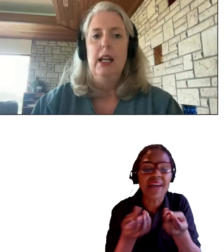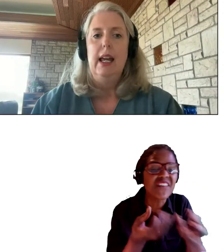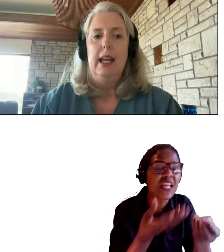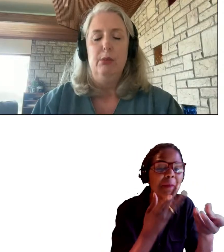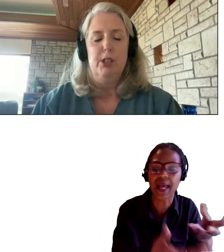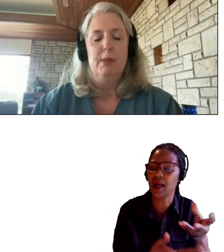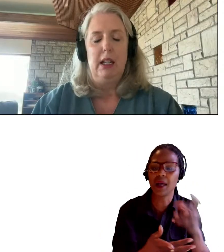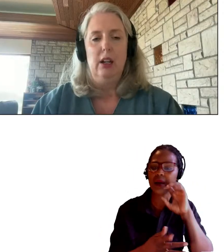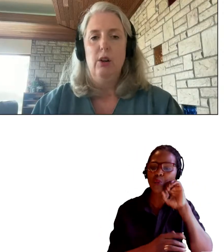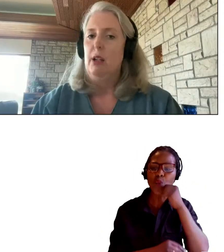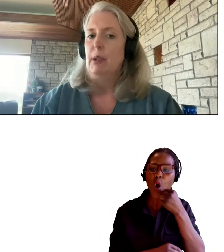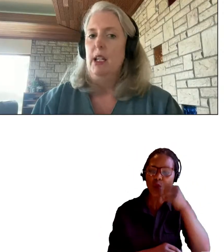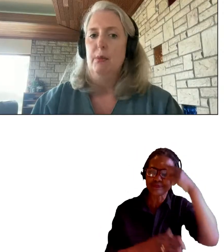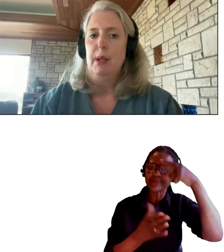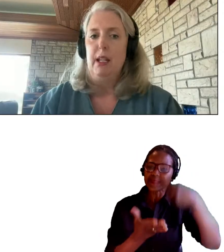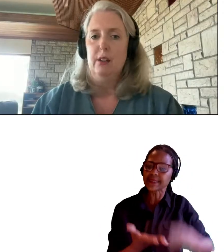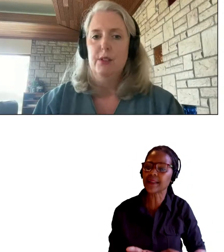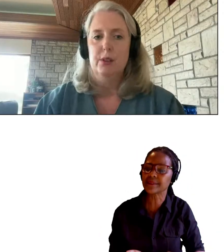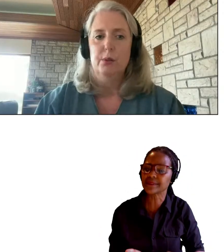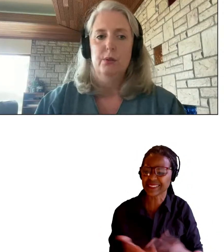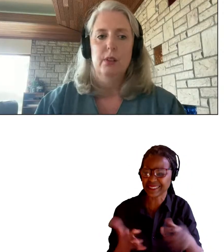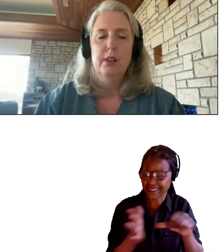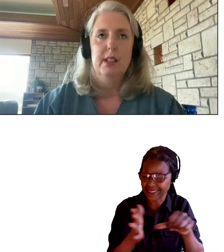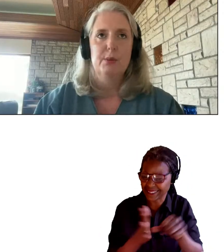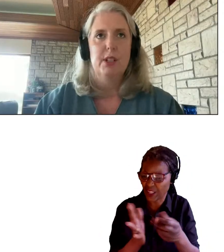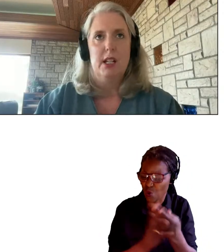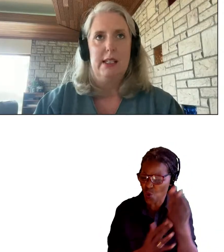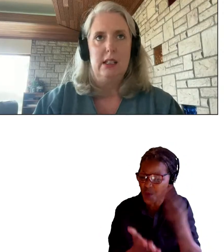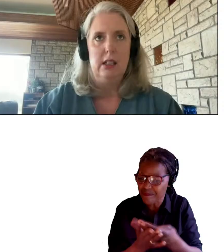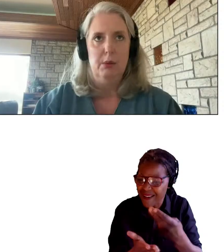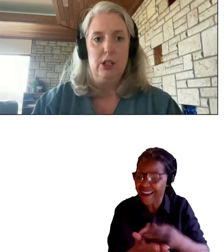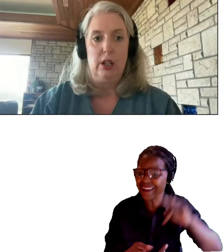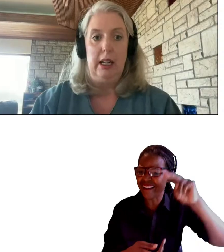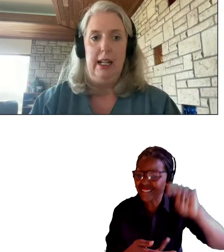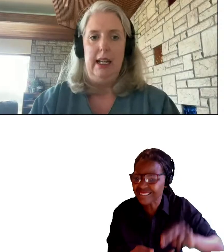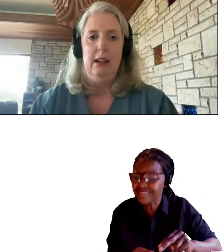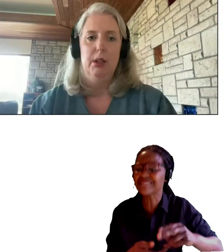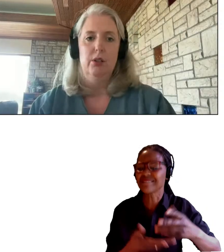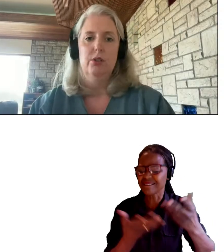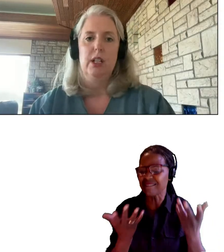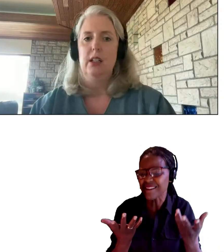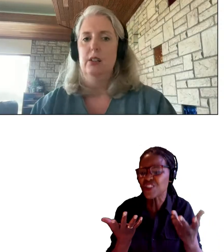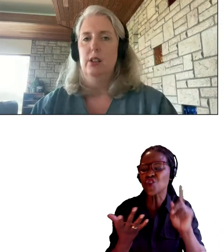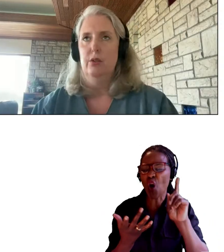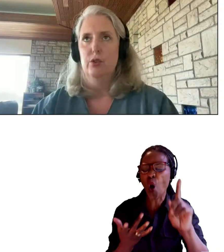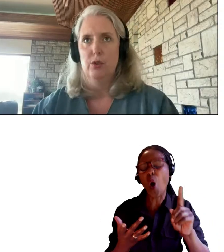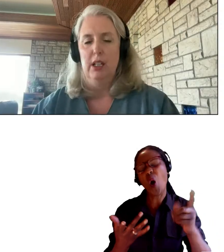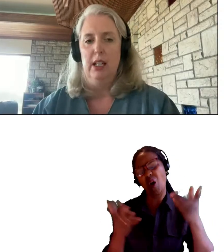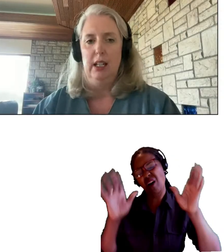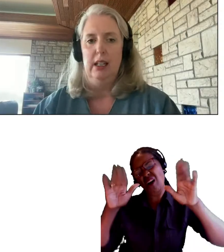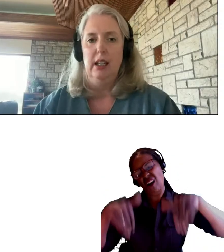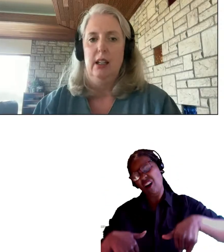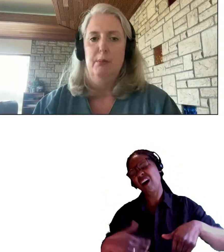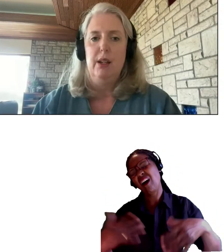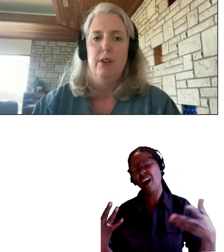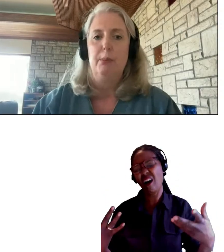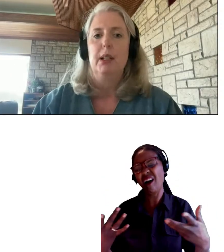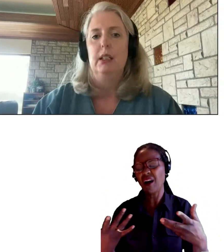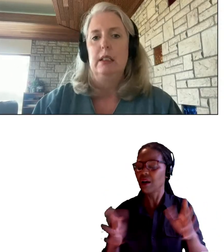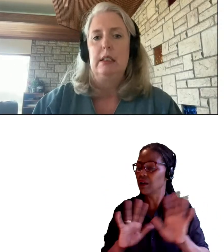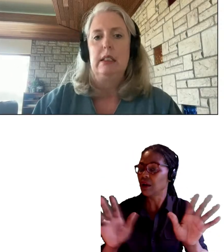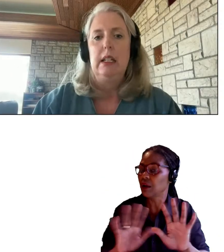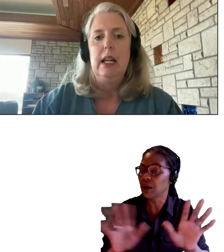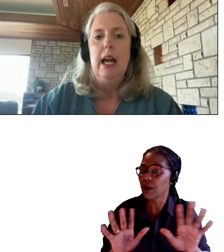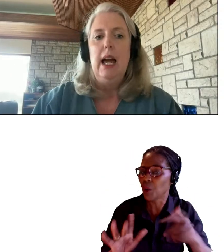funds, which made it incredibly competitive. So this wasn't a decision that we took lightly. We understand how frustrating that can be